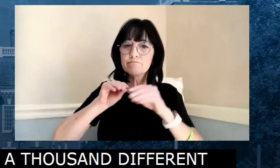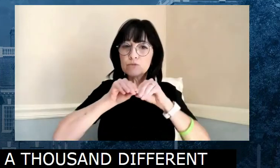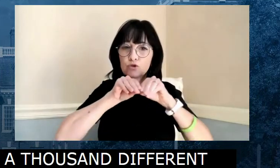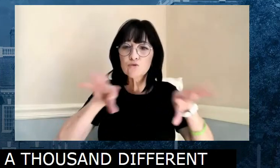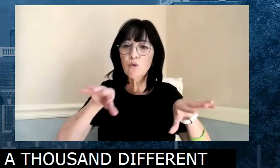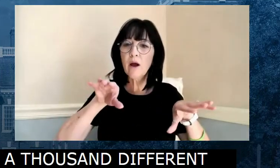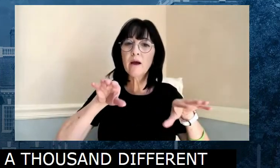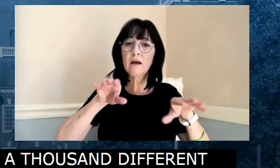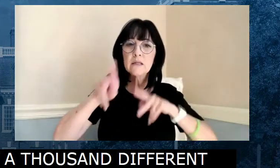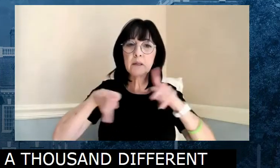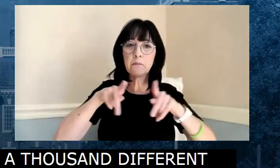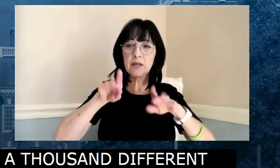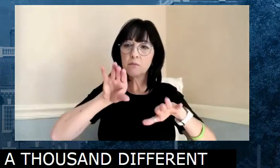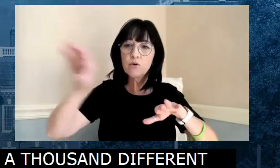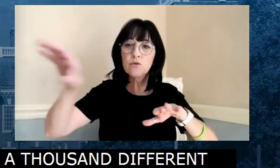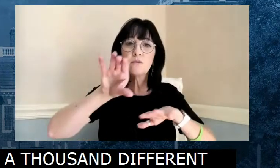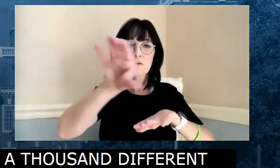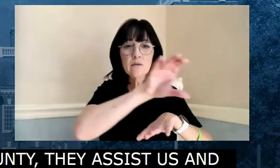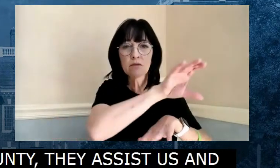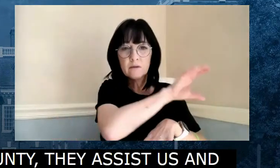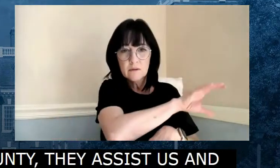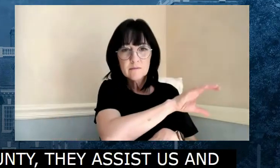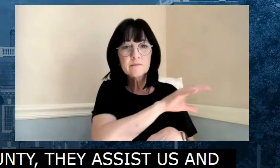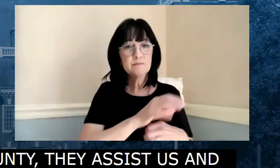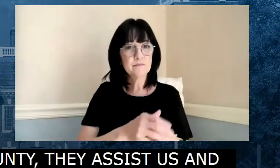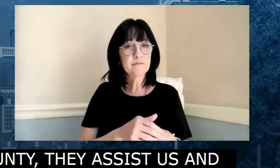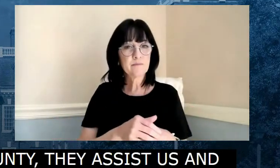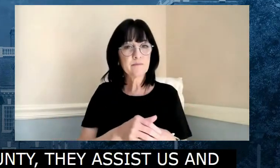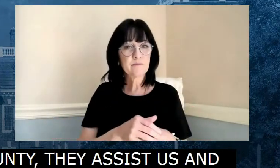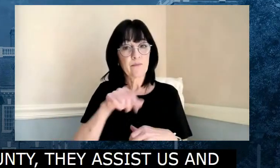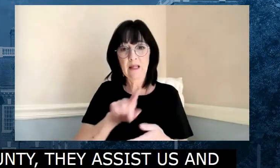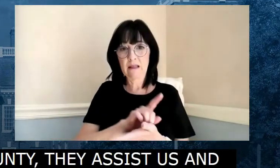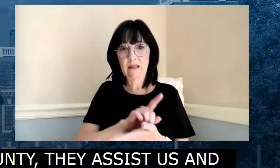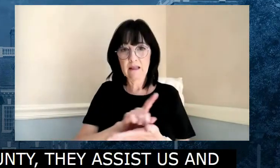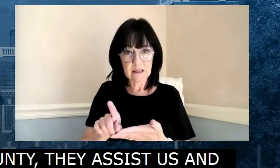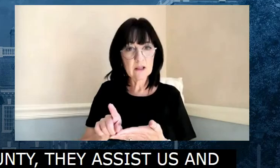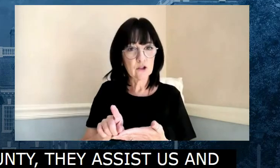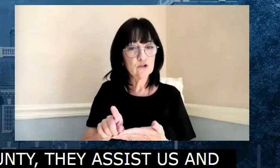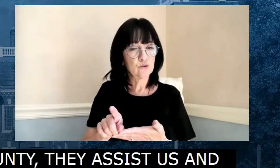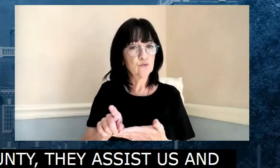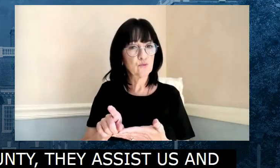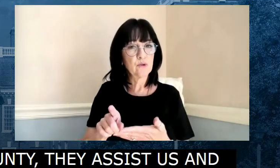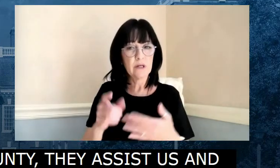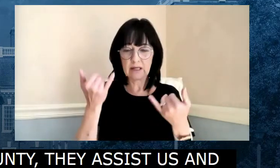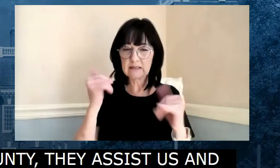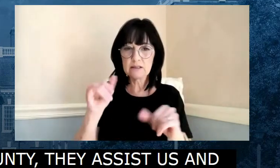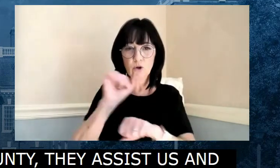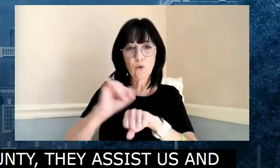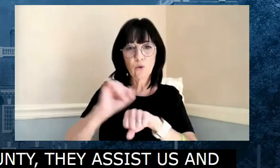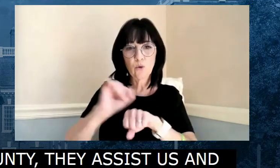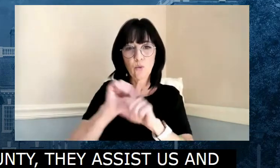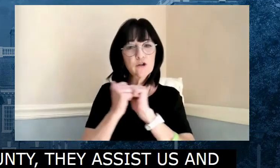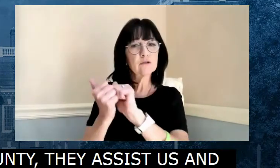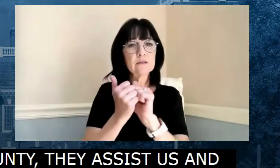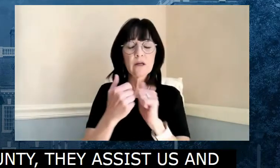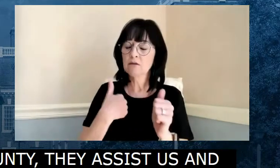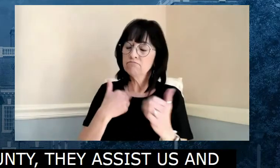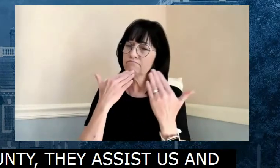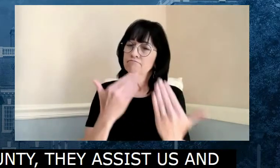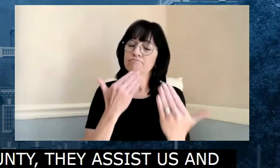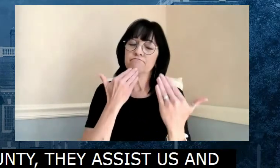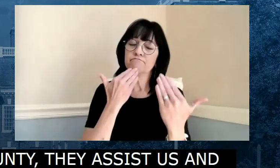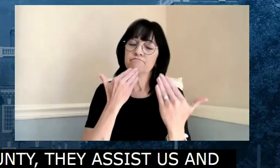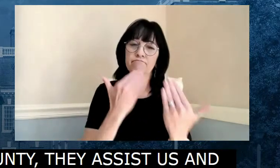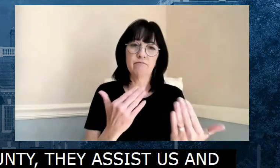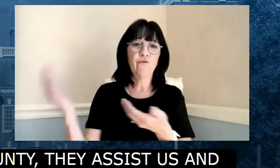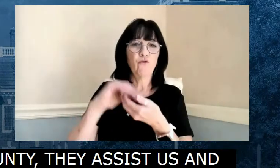reduction, they're going to pack up shop this week, but we are grateful for their partnership and their flexibility over the last year. With that, we